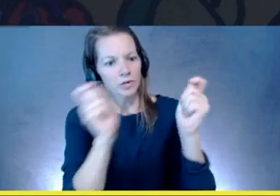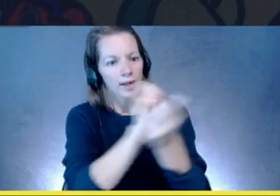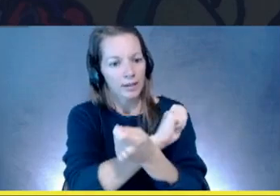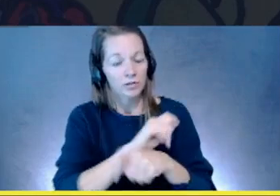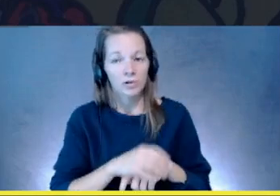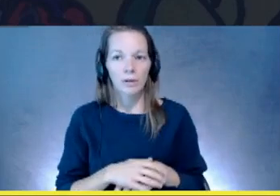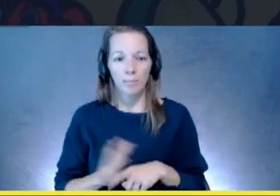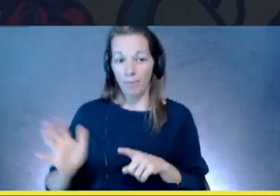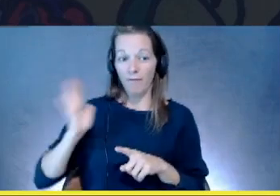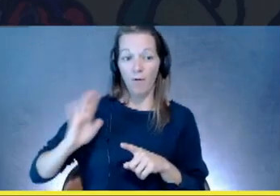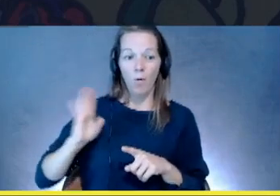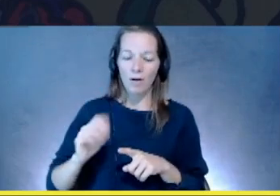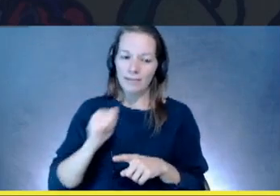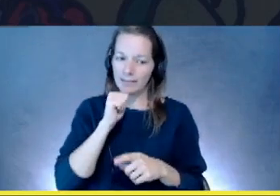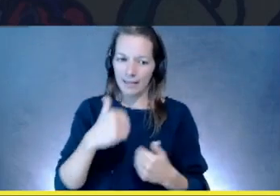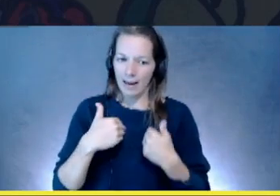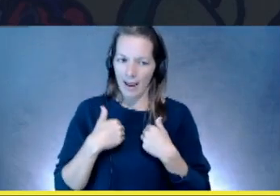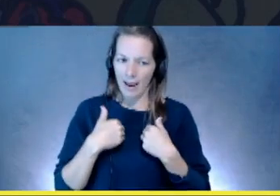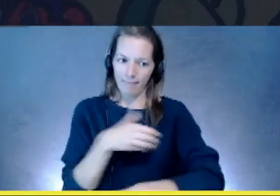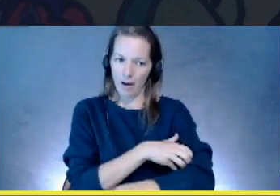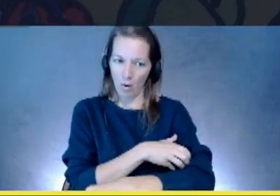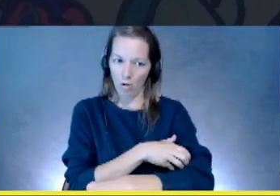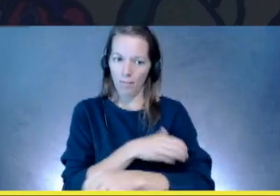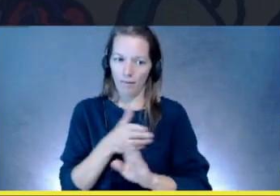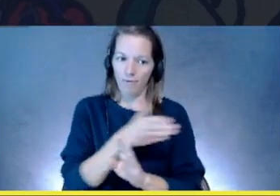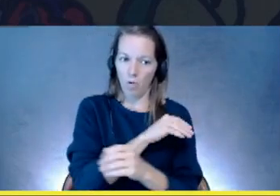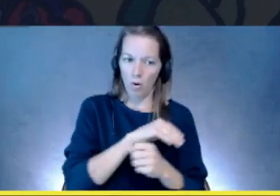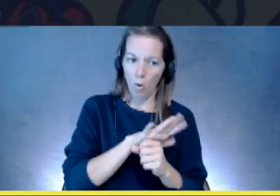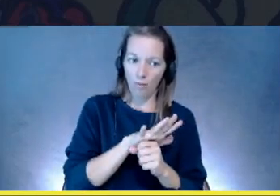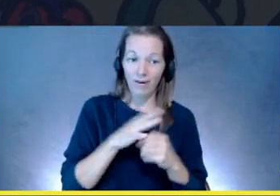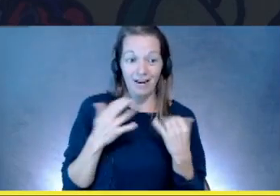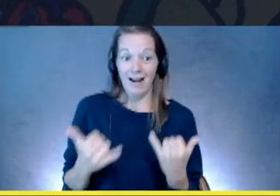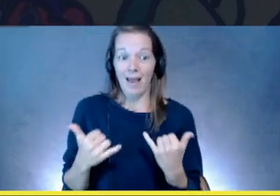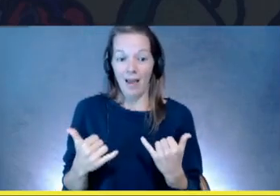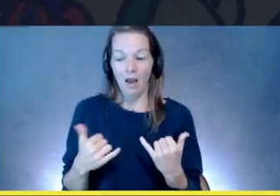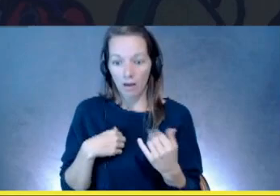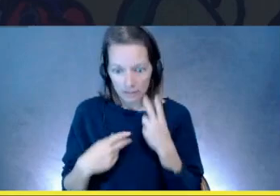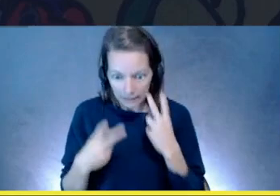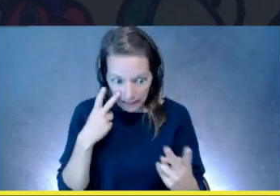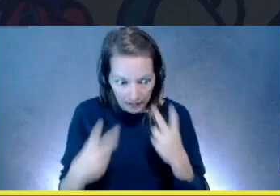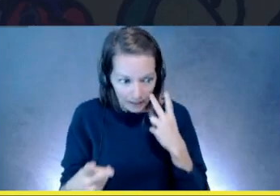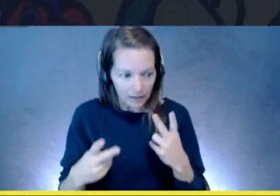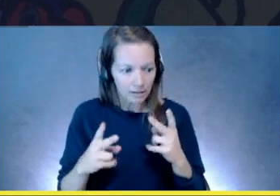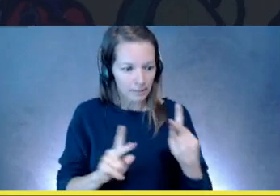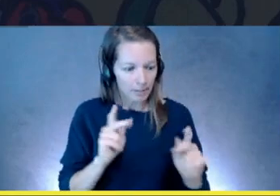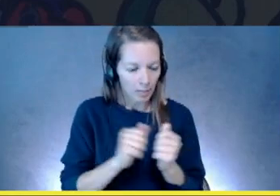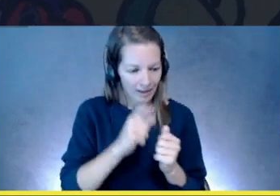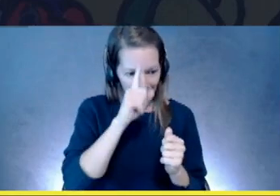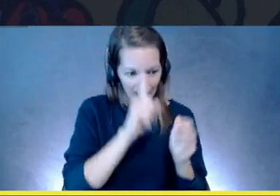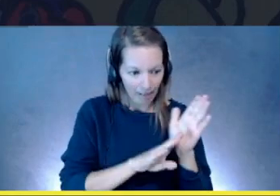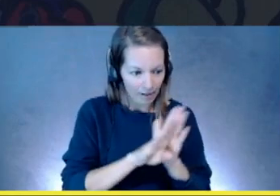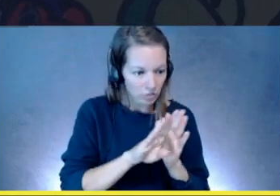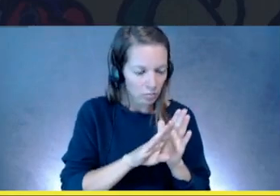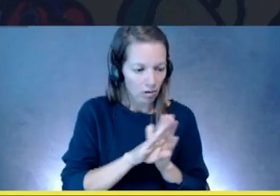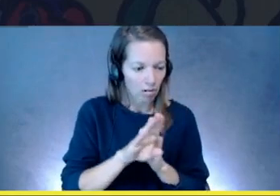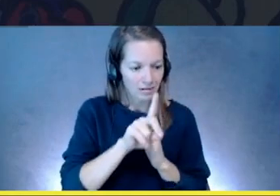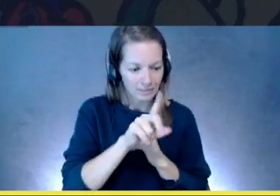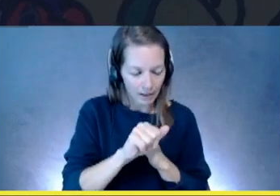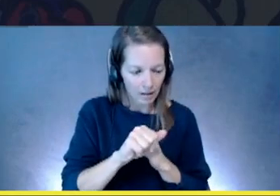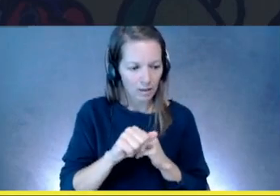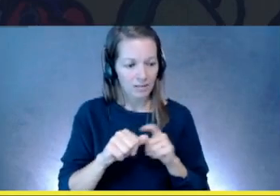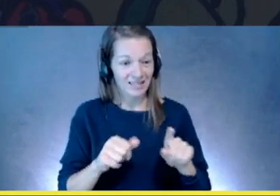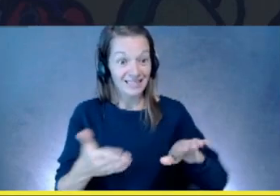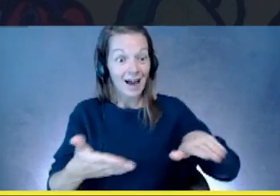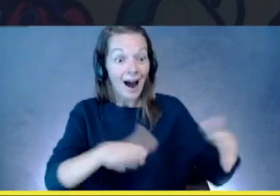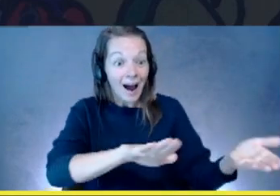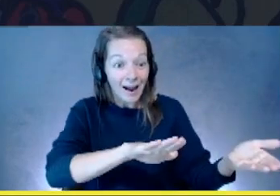have, you know, pre-COVID. We've seen how many people with intellectual and developmental disabilities died in these